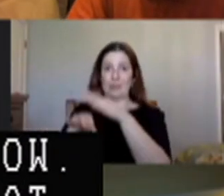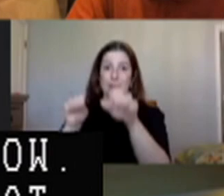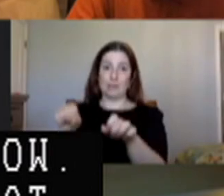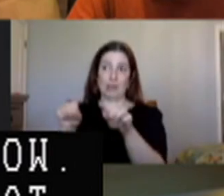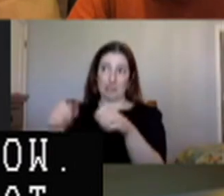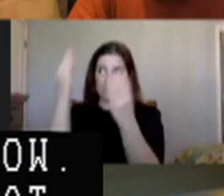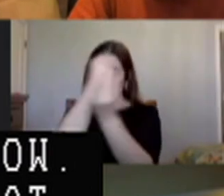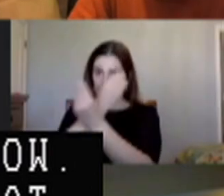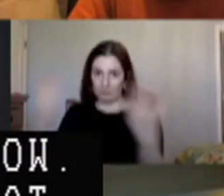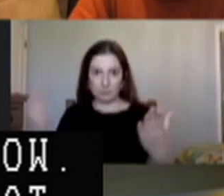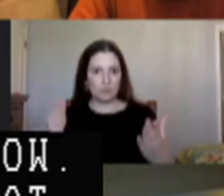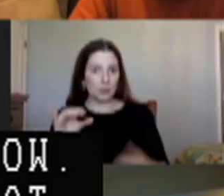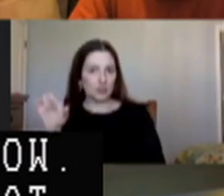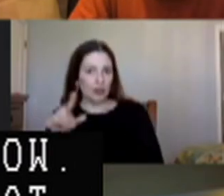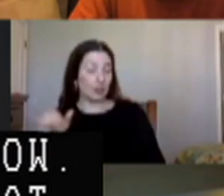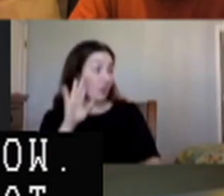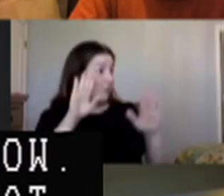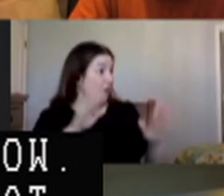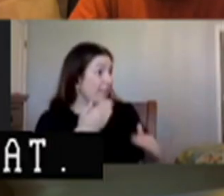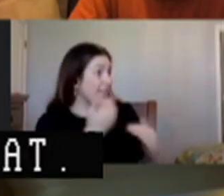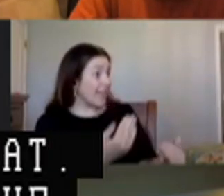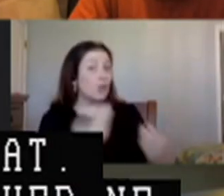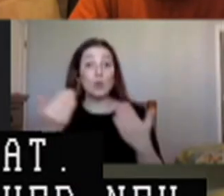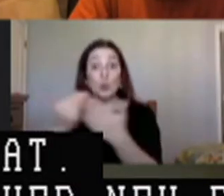Any other new business?